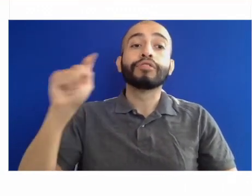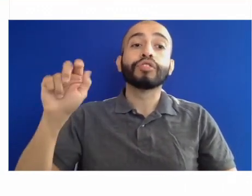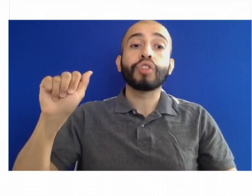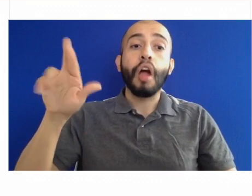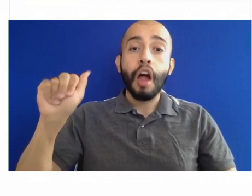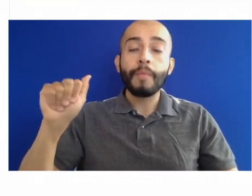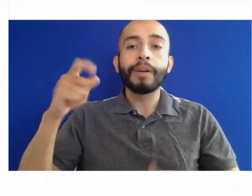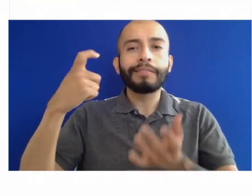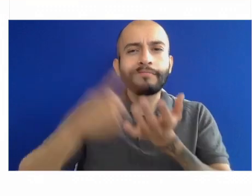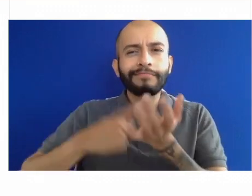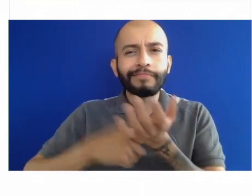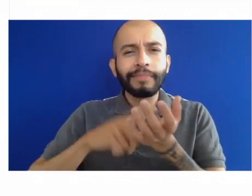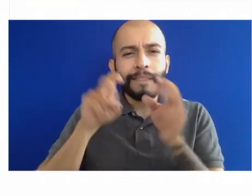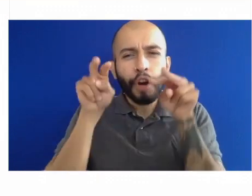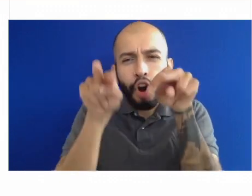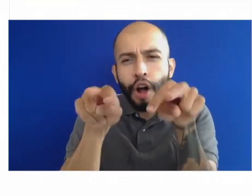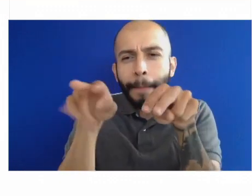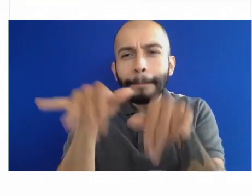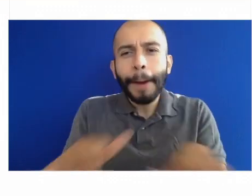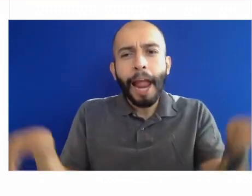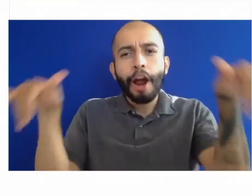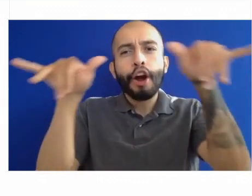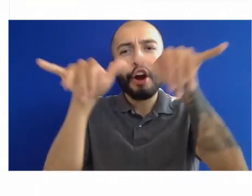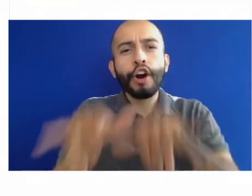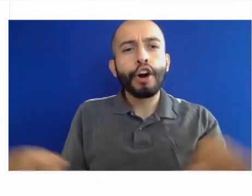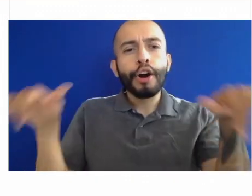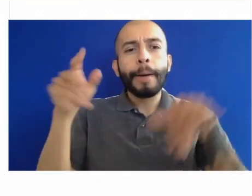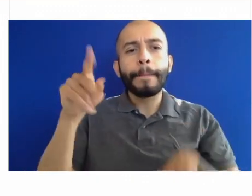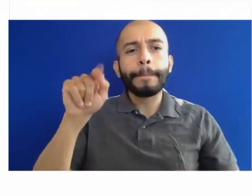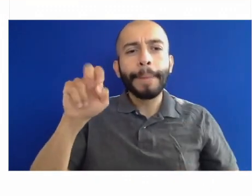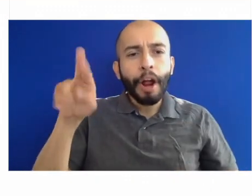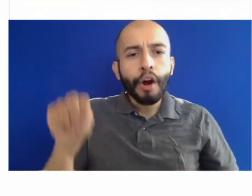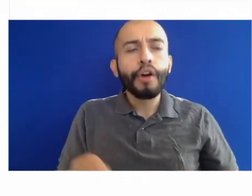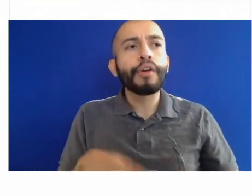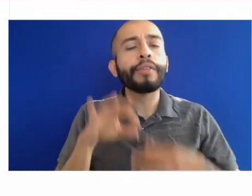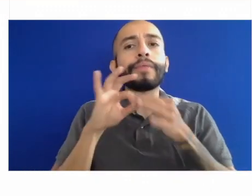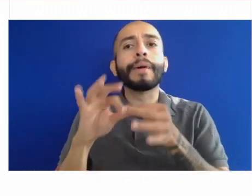or misinformation, so the strategies that sort of underlie it, right?